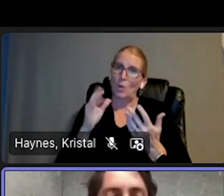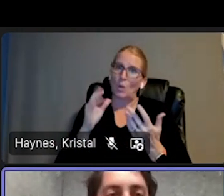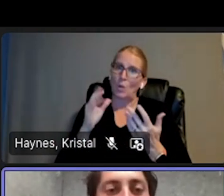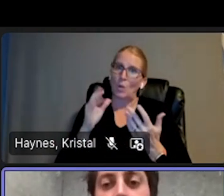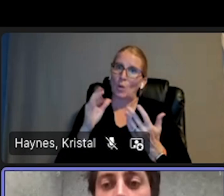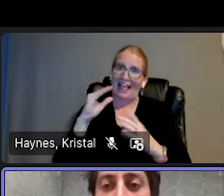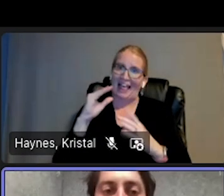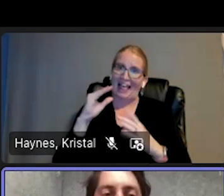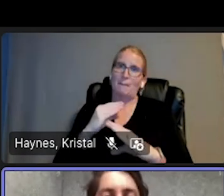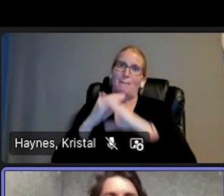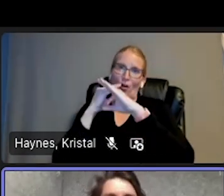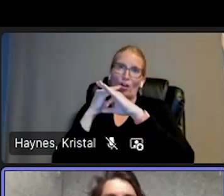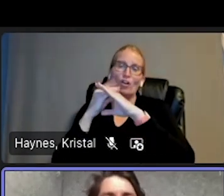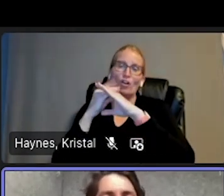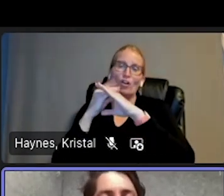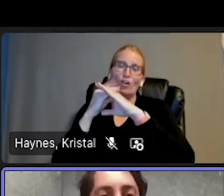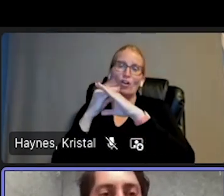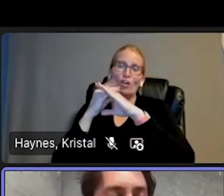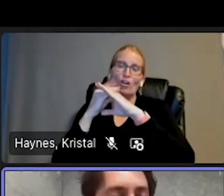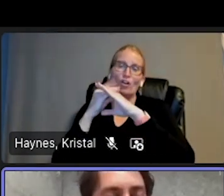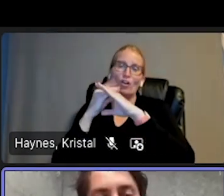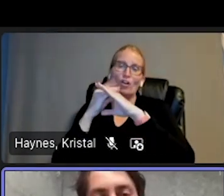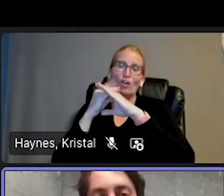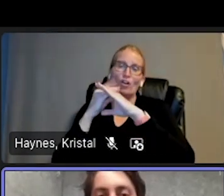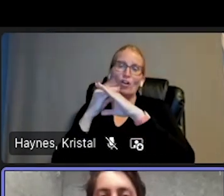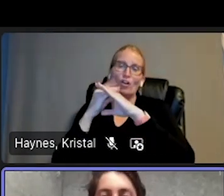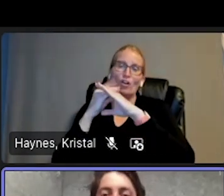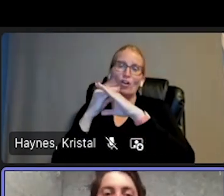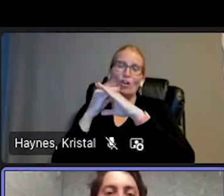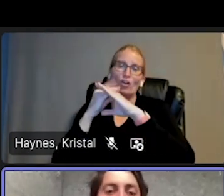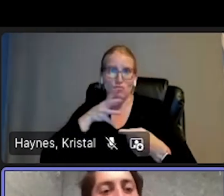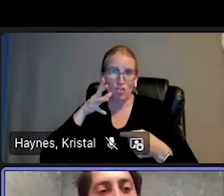On the mobile wireless side, which most people call cell service,